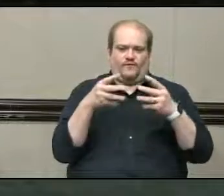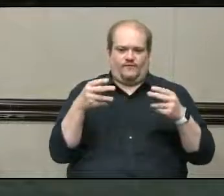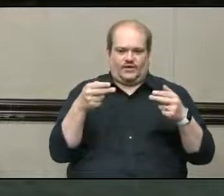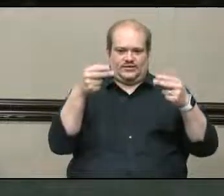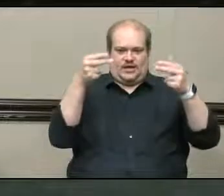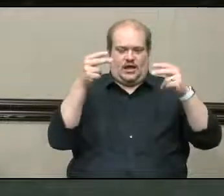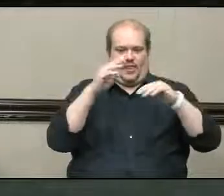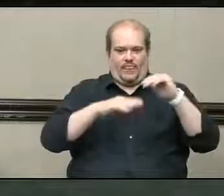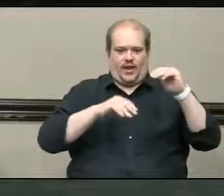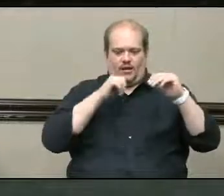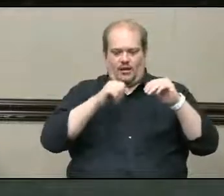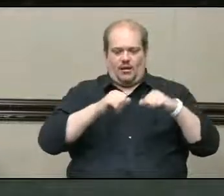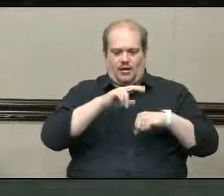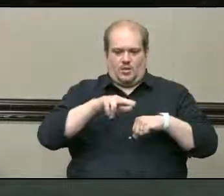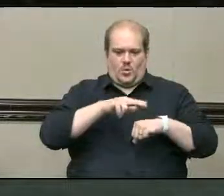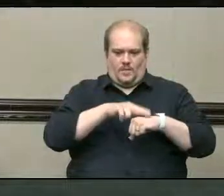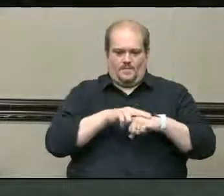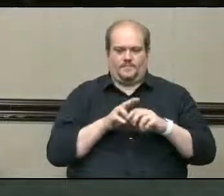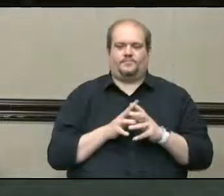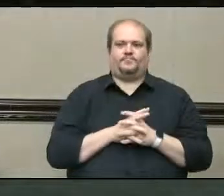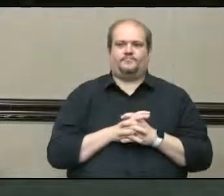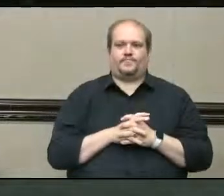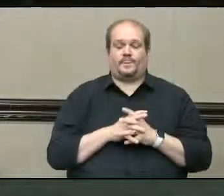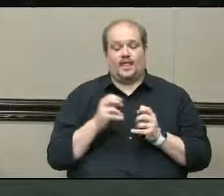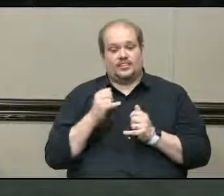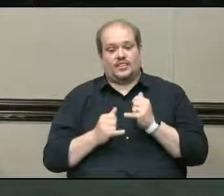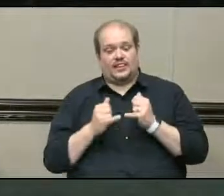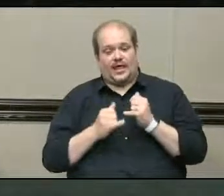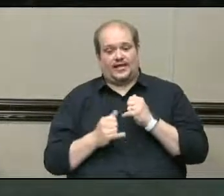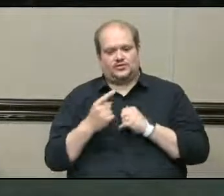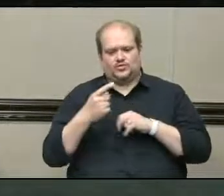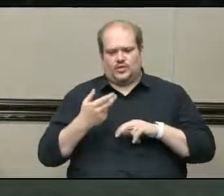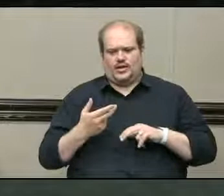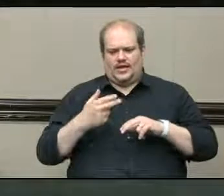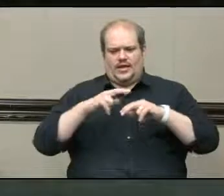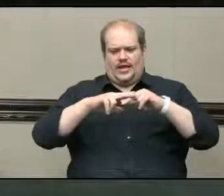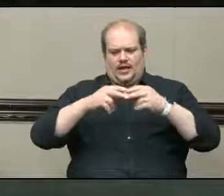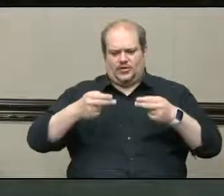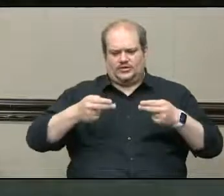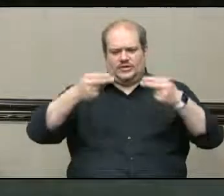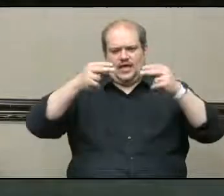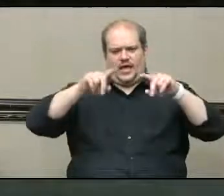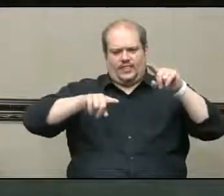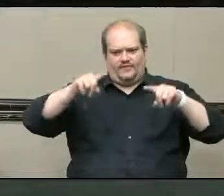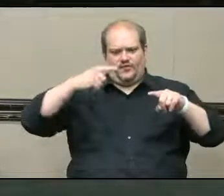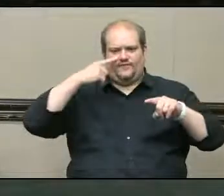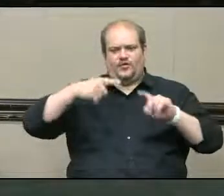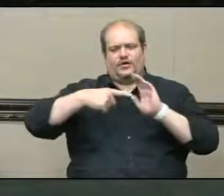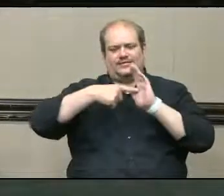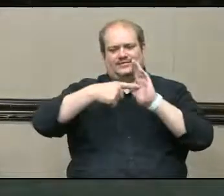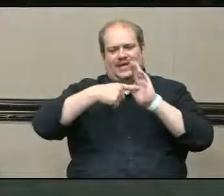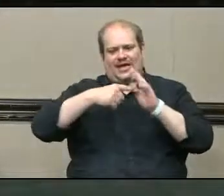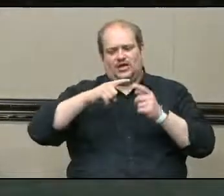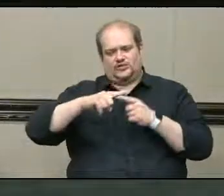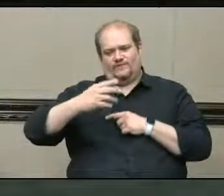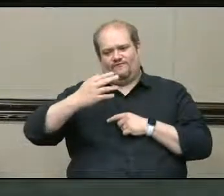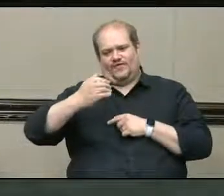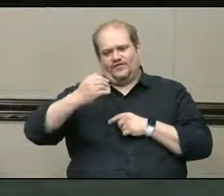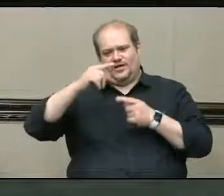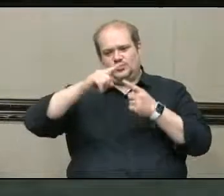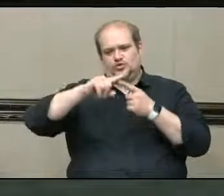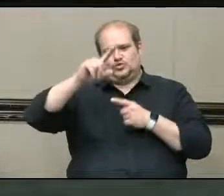than not the norm. The last one was increase the height variance for signage from 15 to